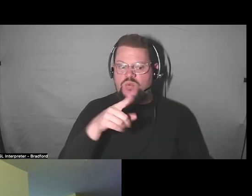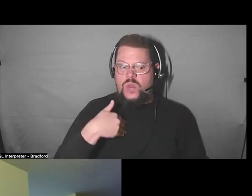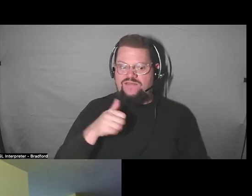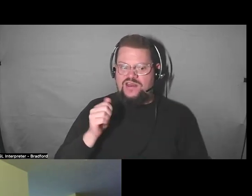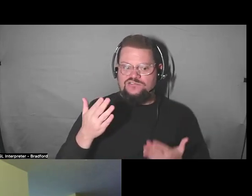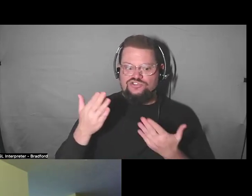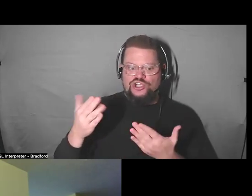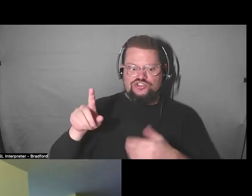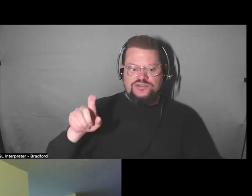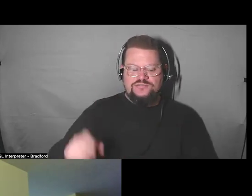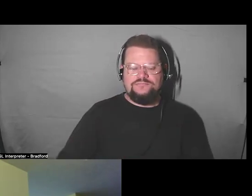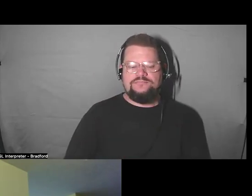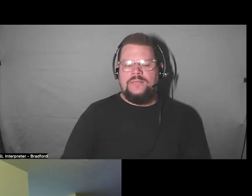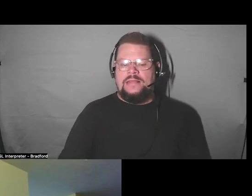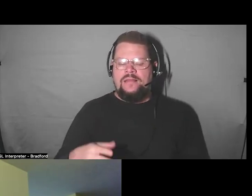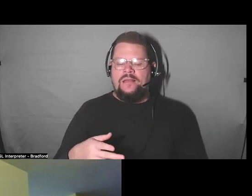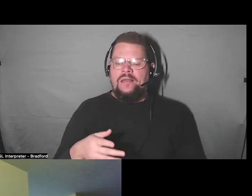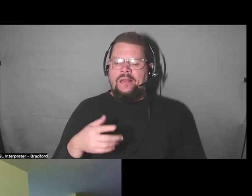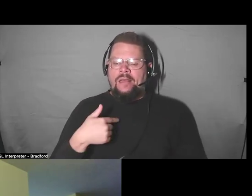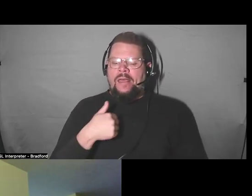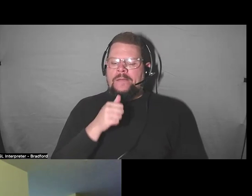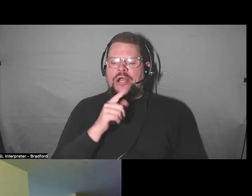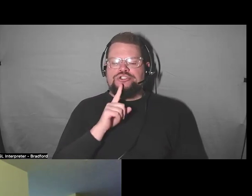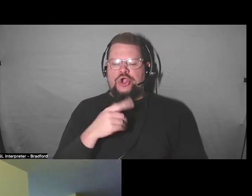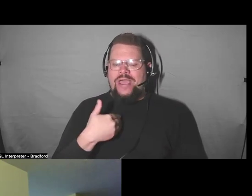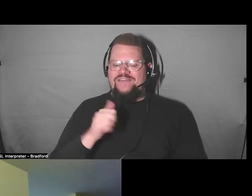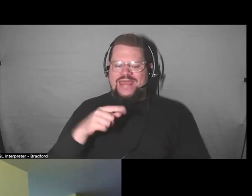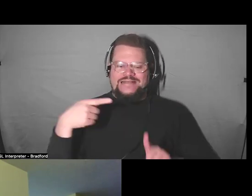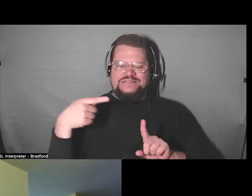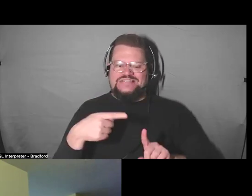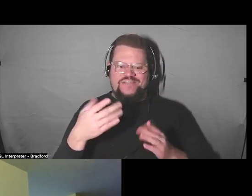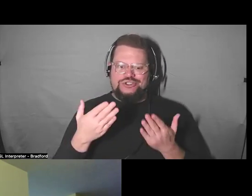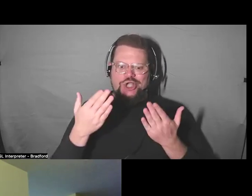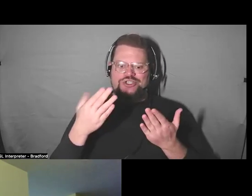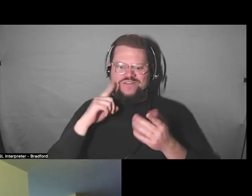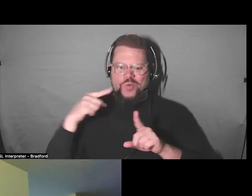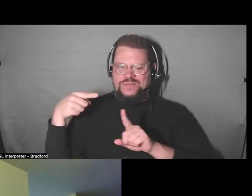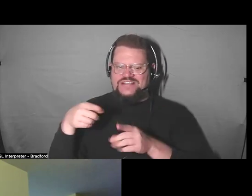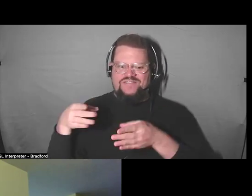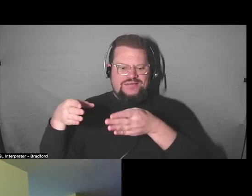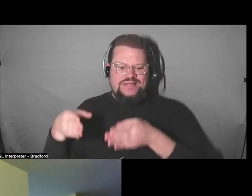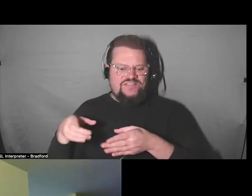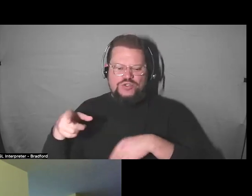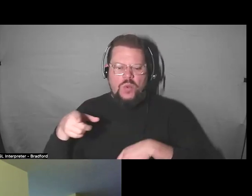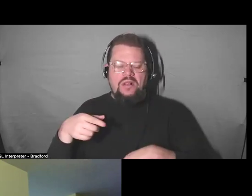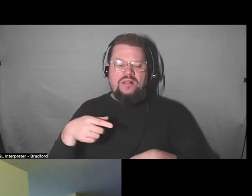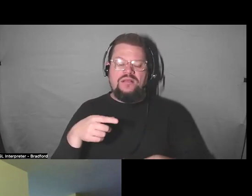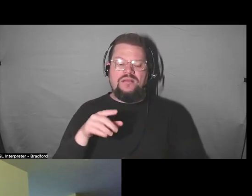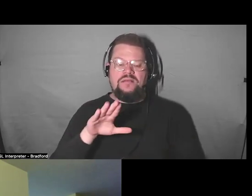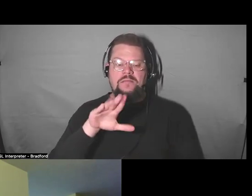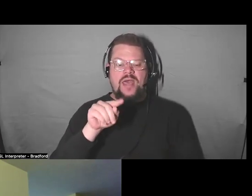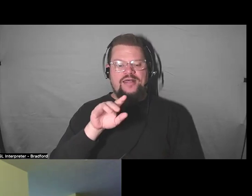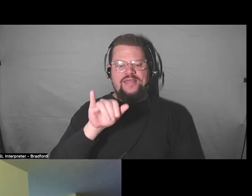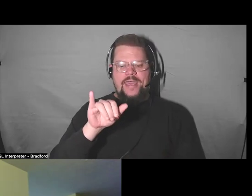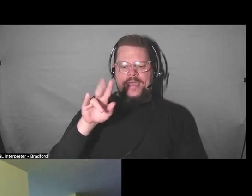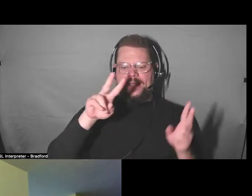Well, I don't know that I have specific suggestions for this specific individual, but I will say that this issue